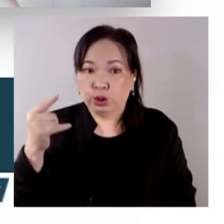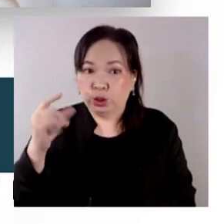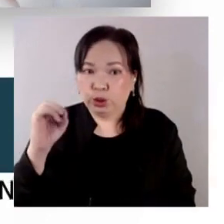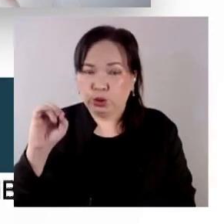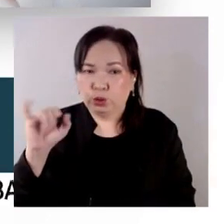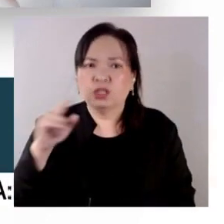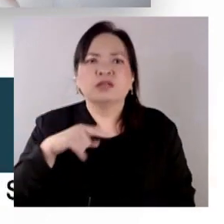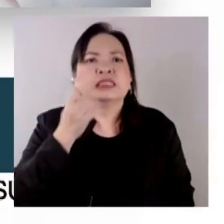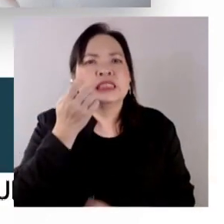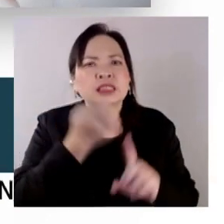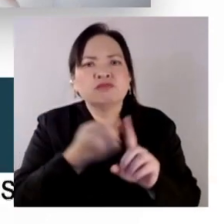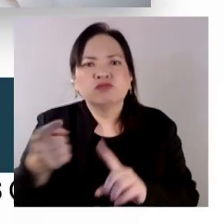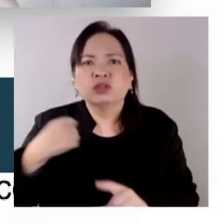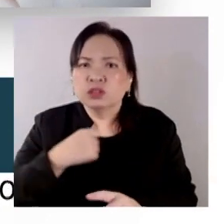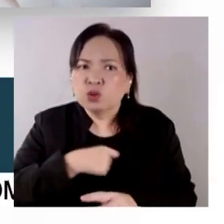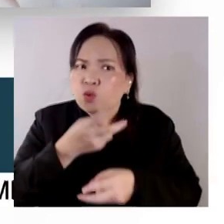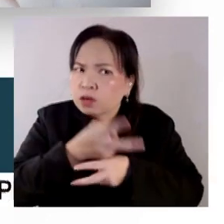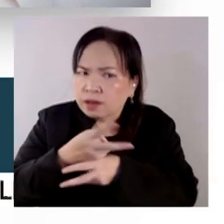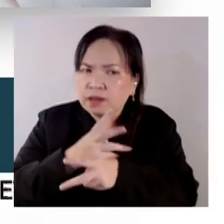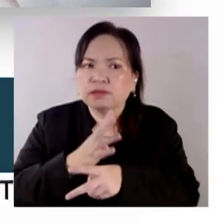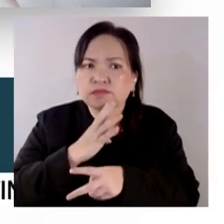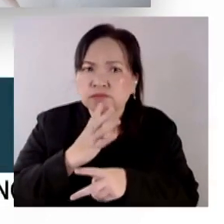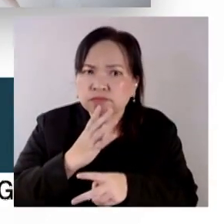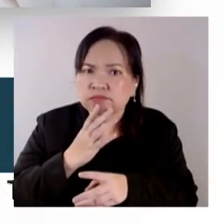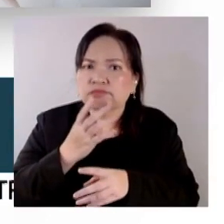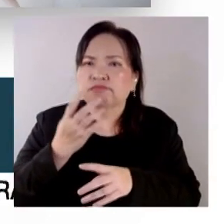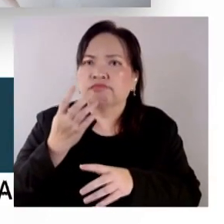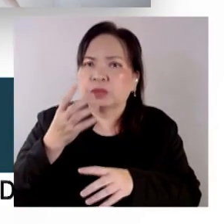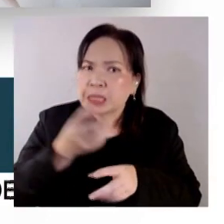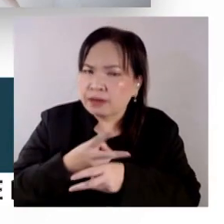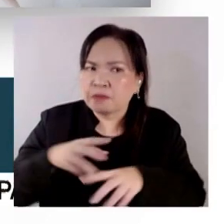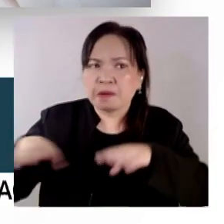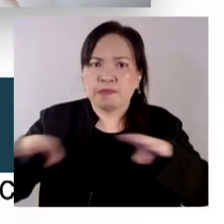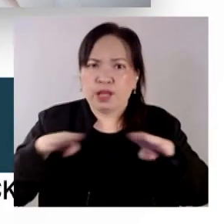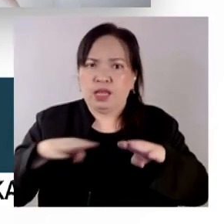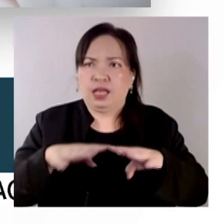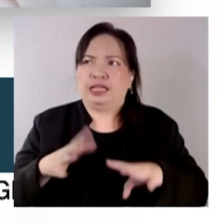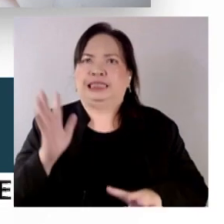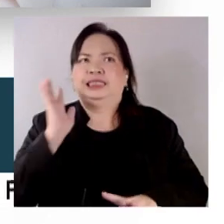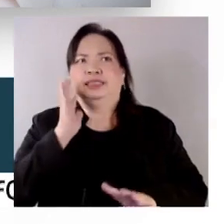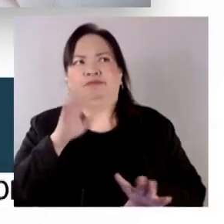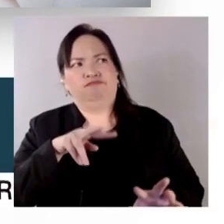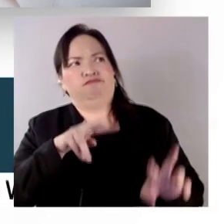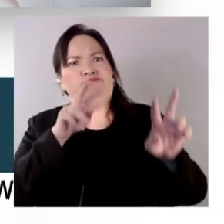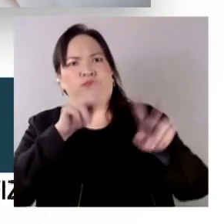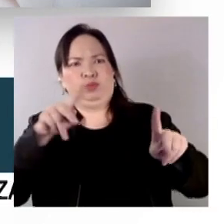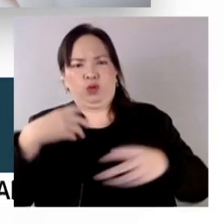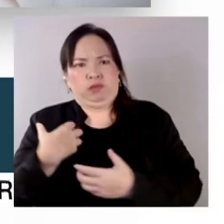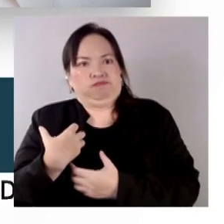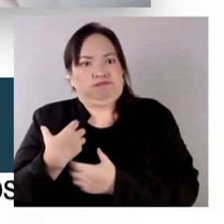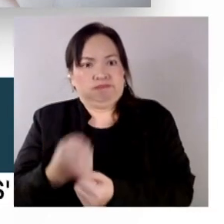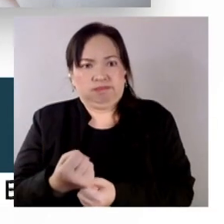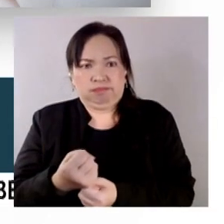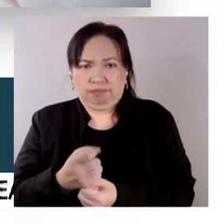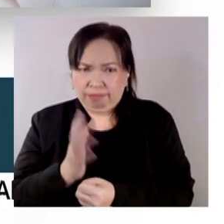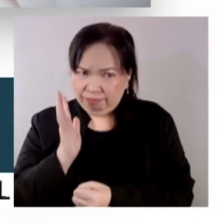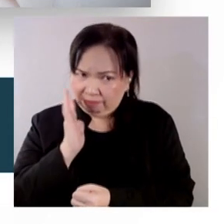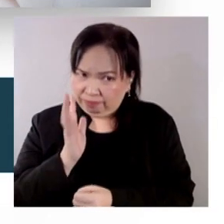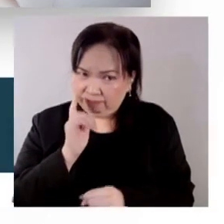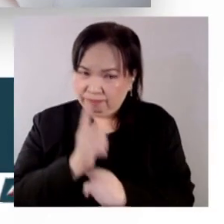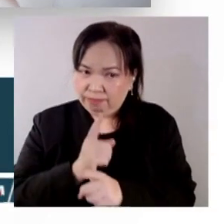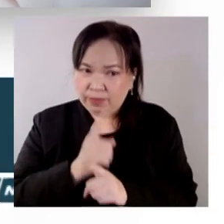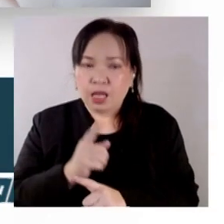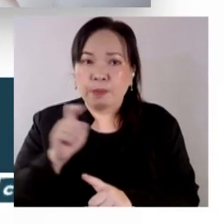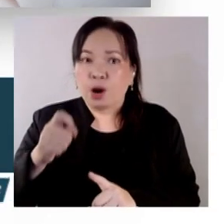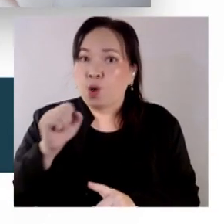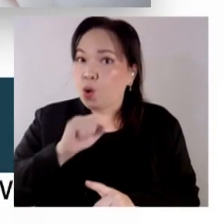responsible for their words and actions because of how it affects the Senate's reputation and public trust. He says, all senators should strive